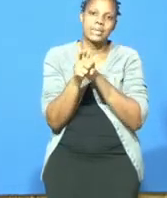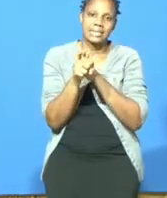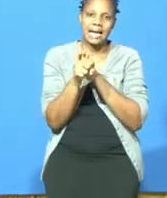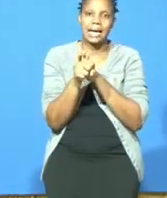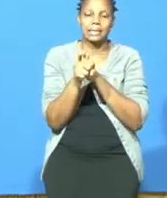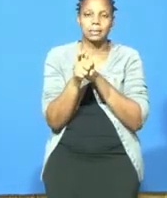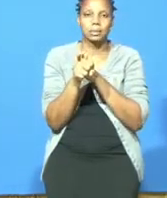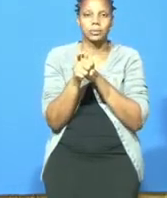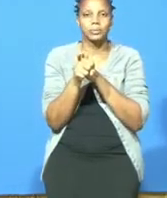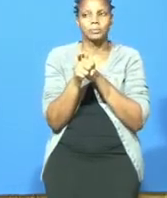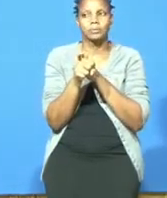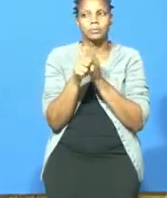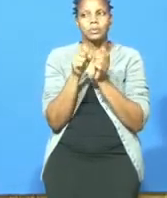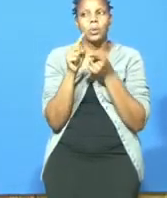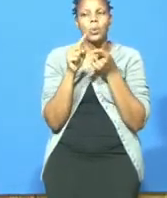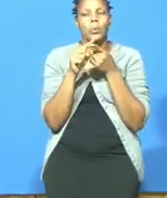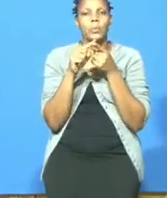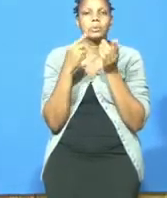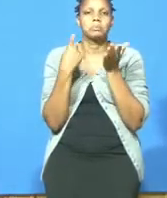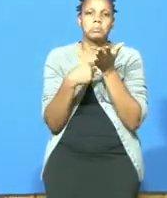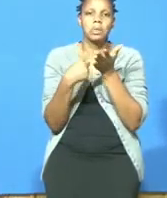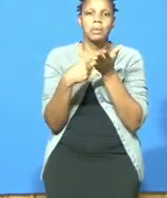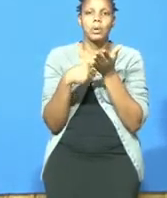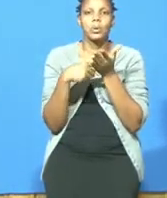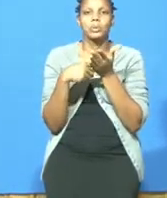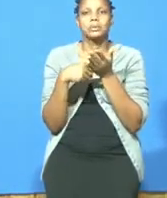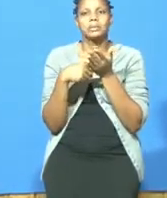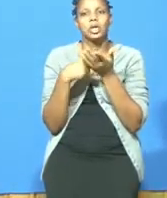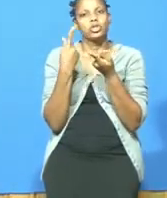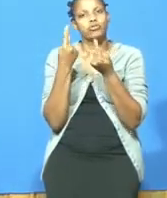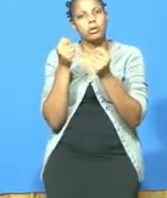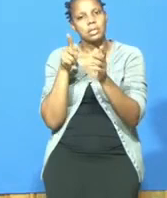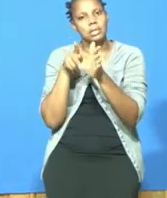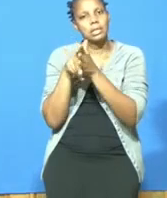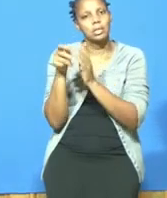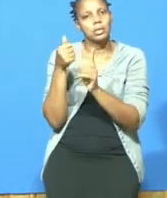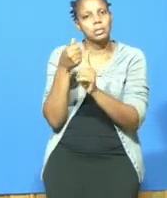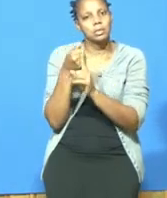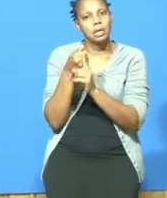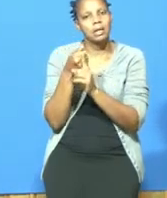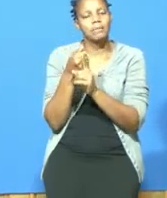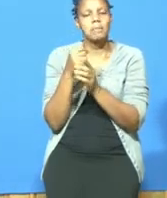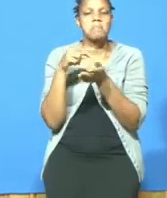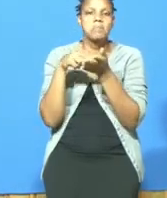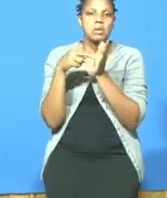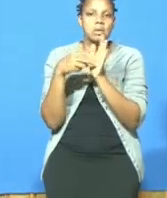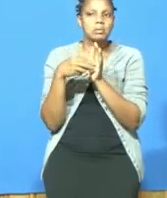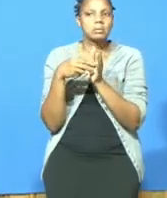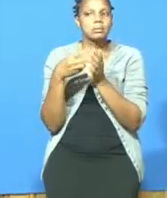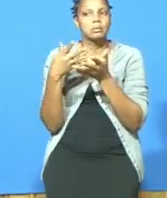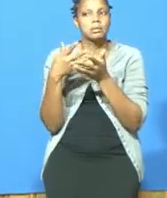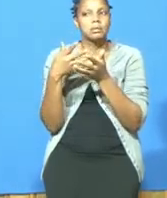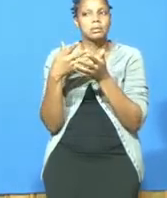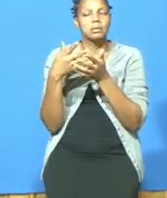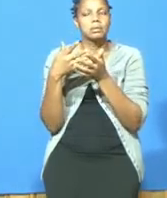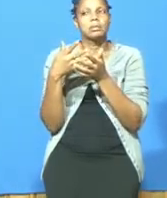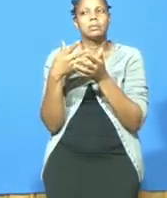at suicidal attempt, we're looking at a non-fatal,